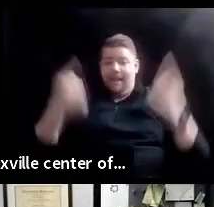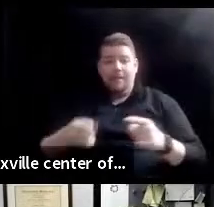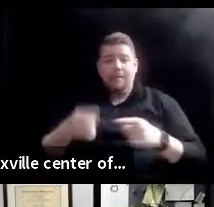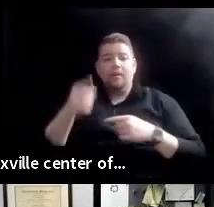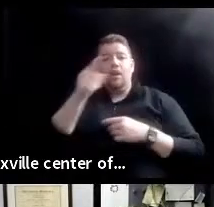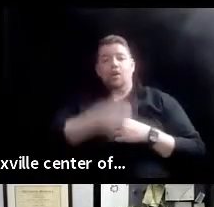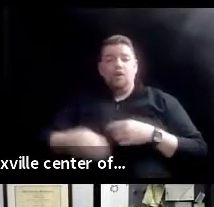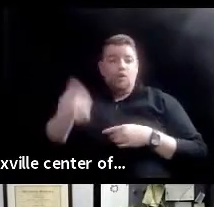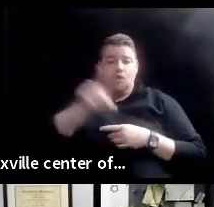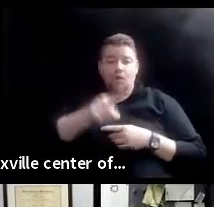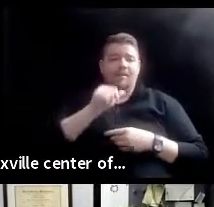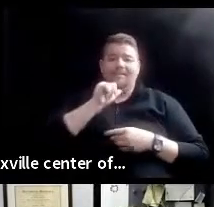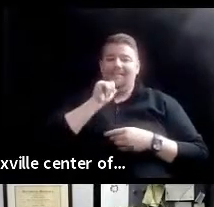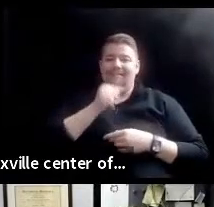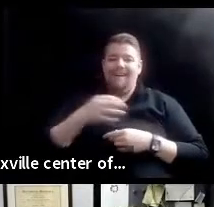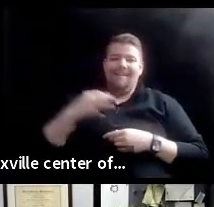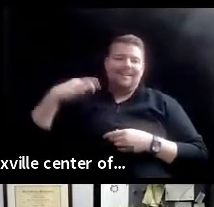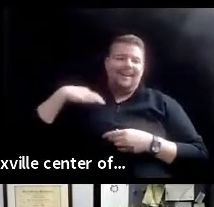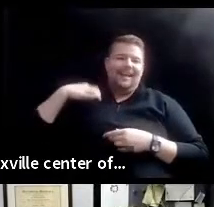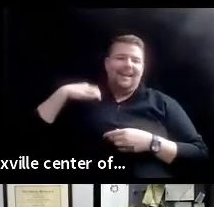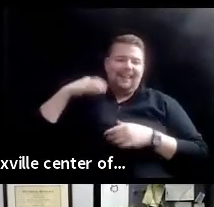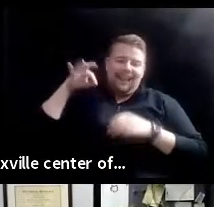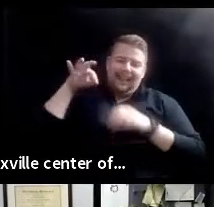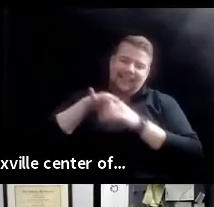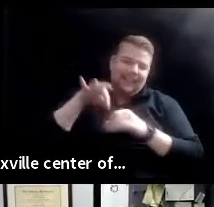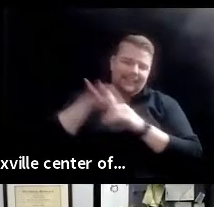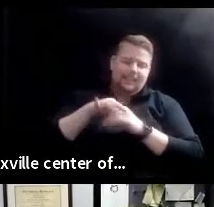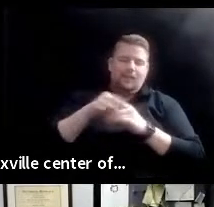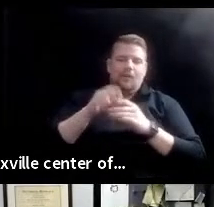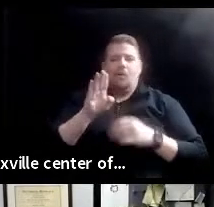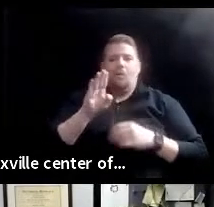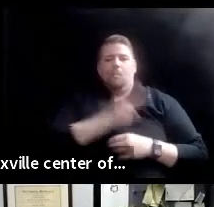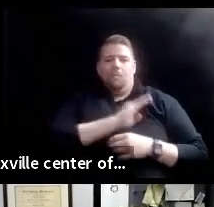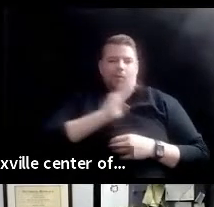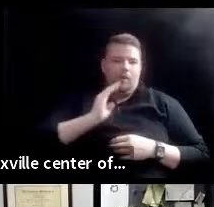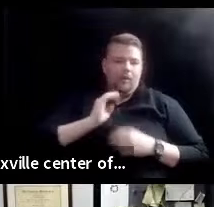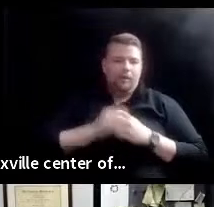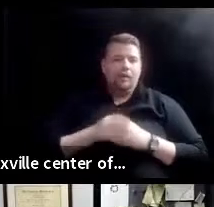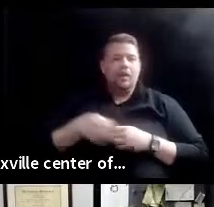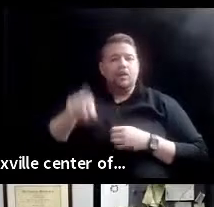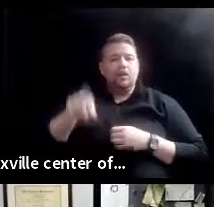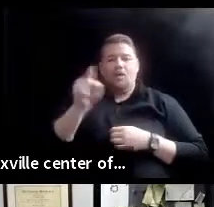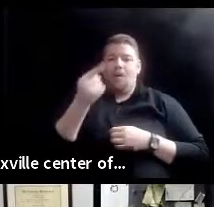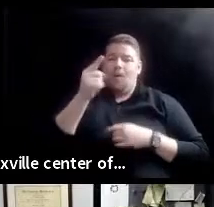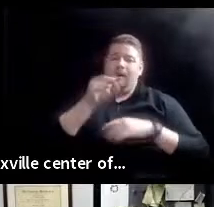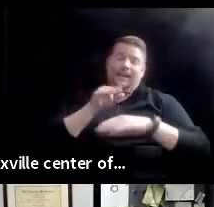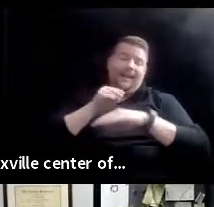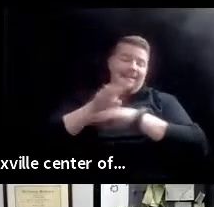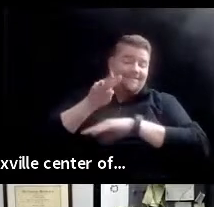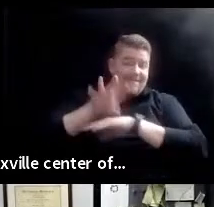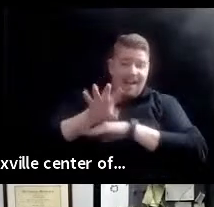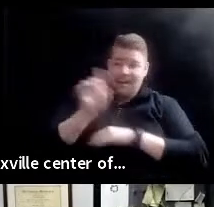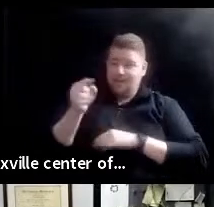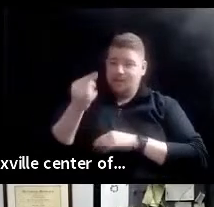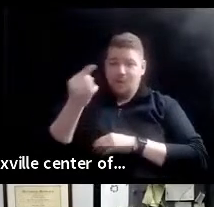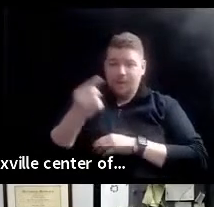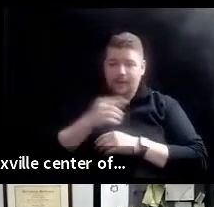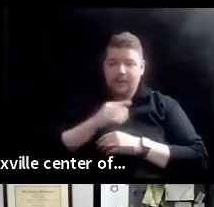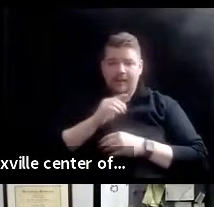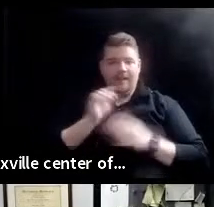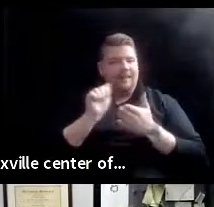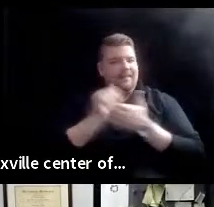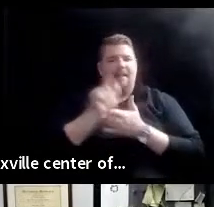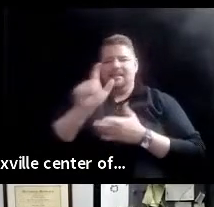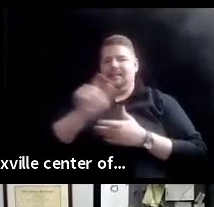a non-elected board. You should be an advisory board and advisory board only.